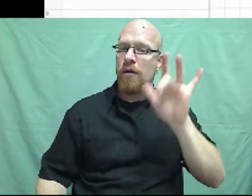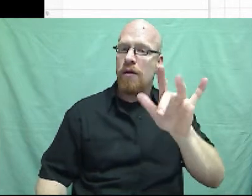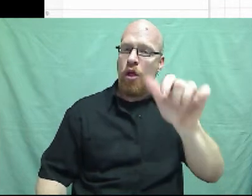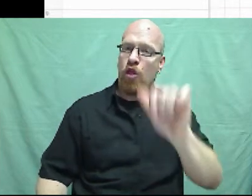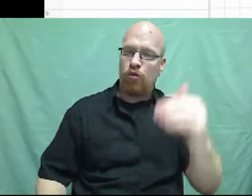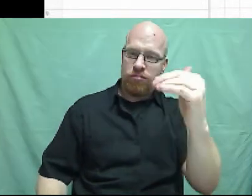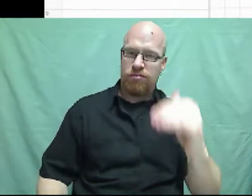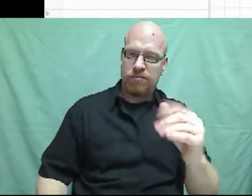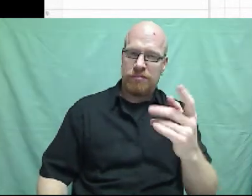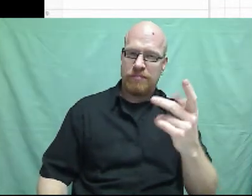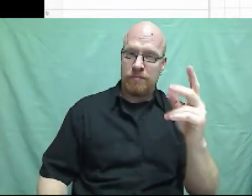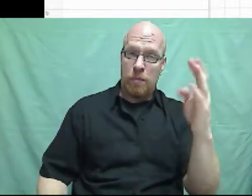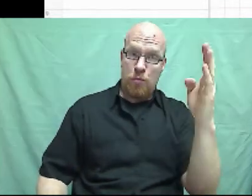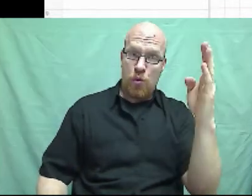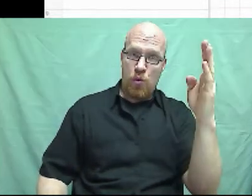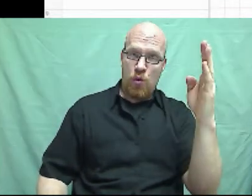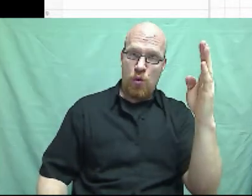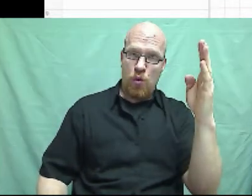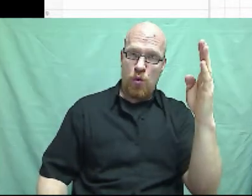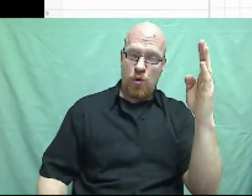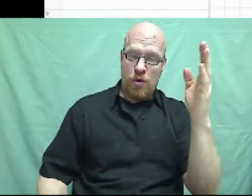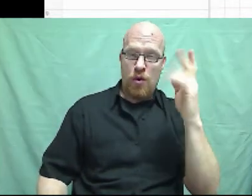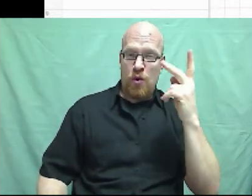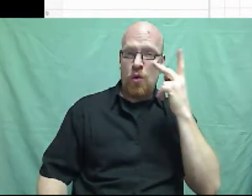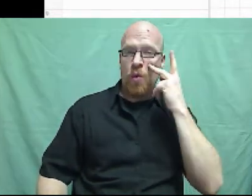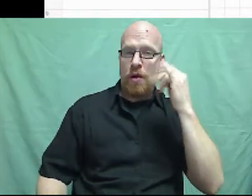2 units to the right.